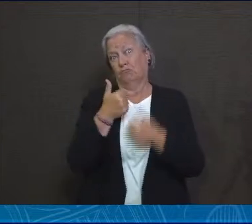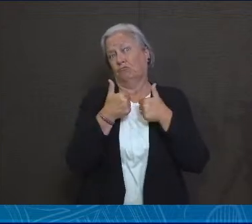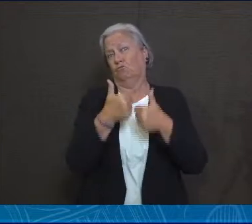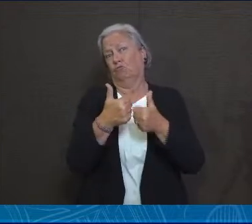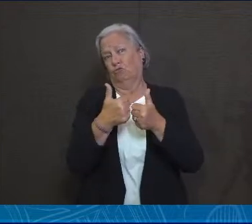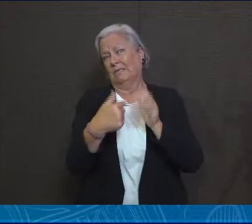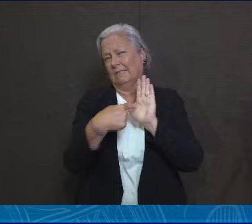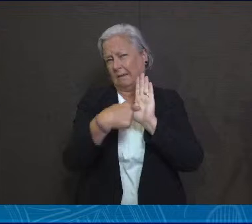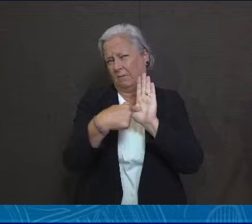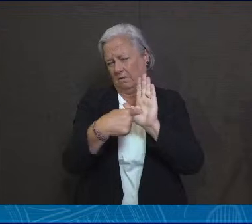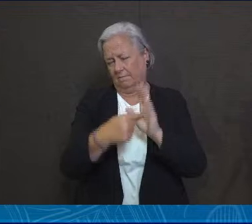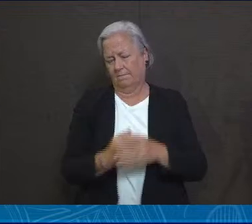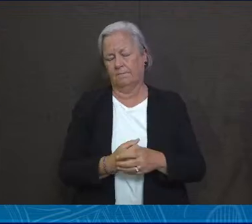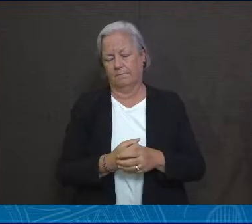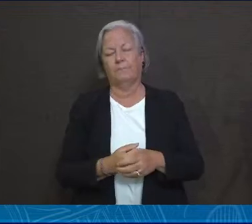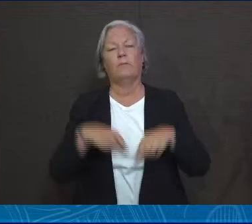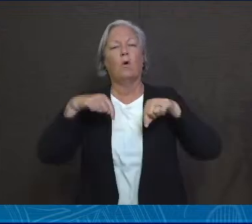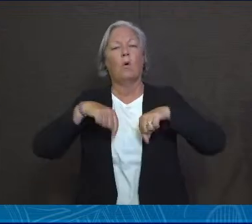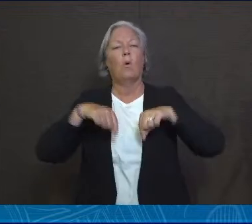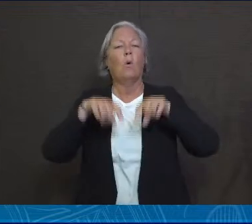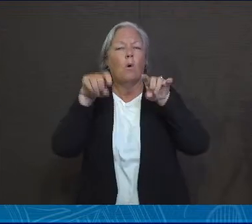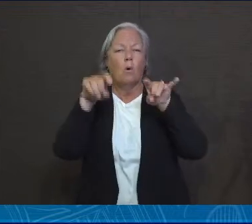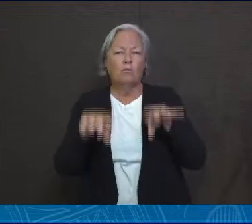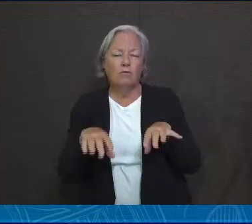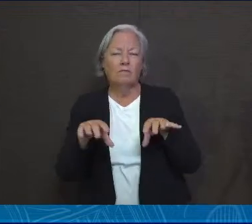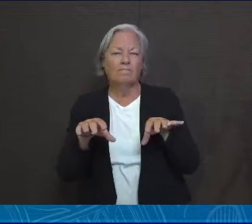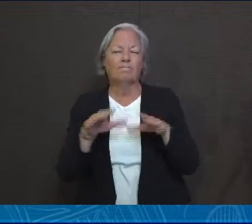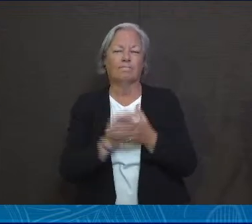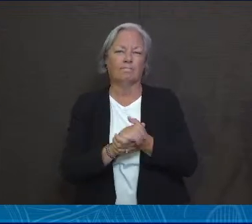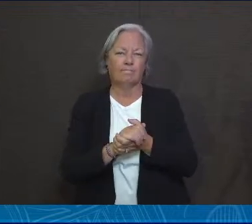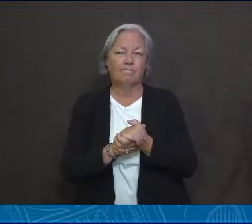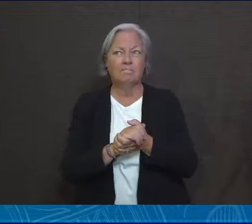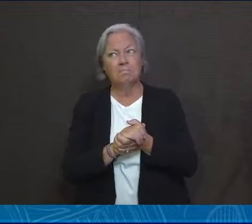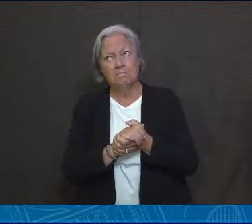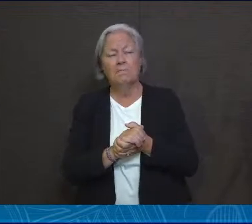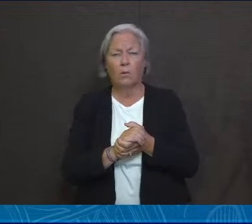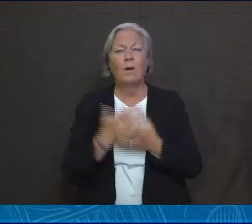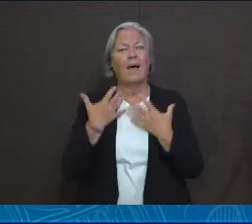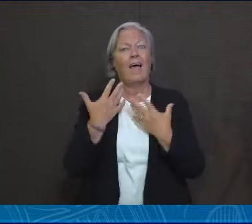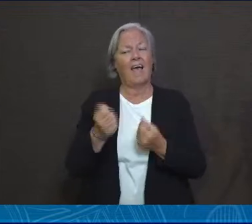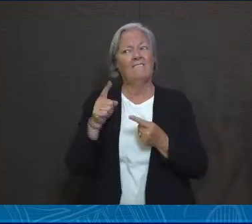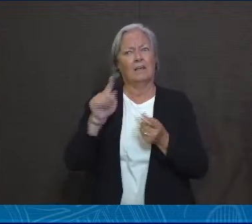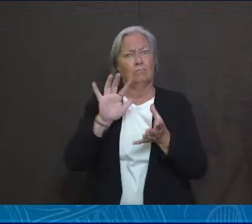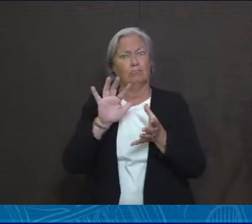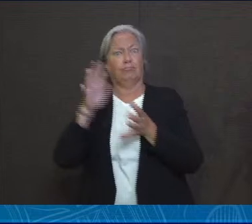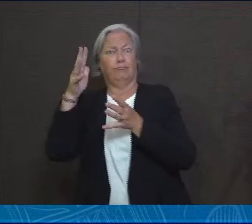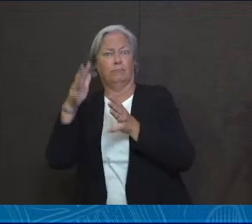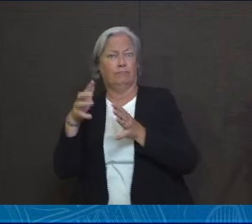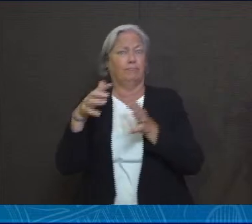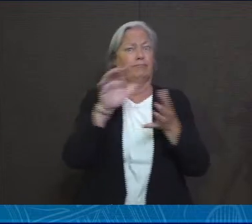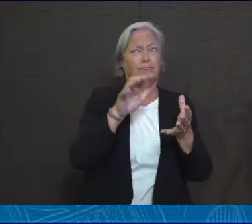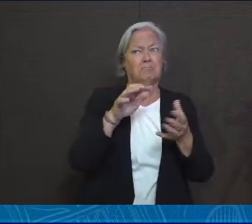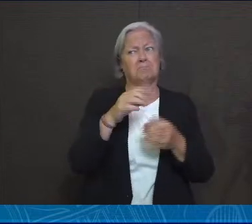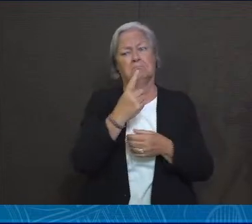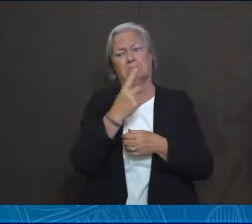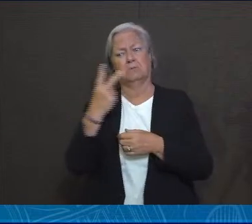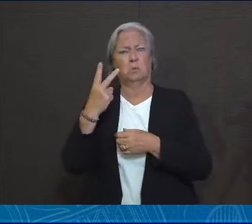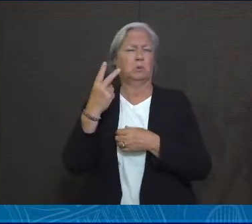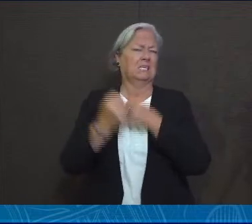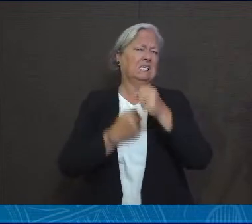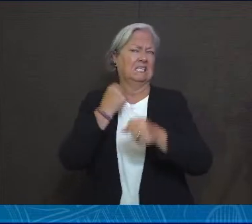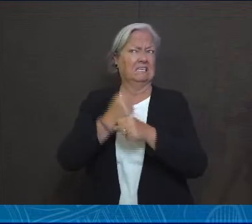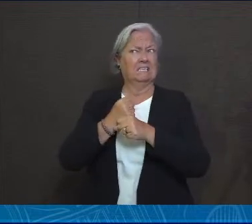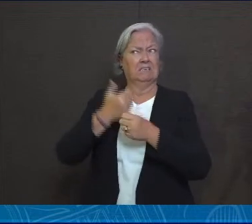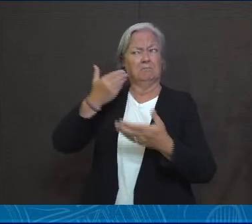example where we in Australia have, faced a number of disasters over the last couple of years that we haven't seen before.